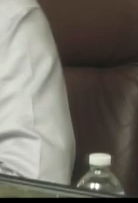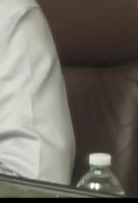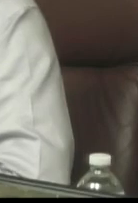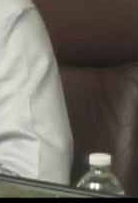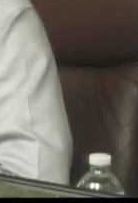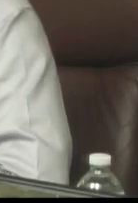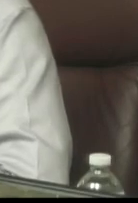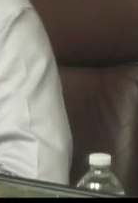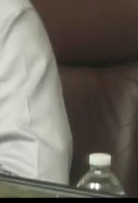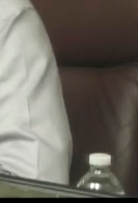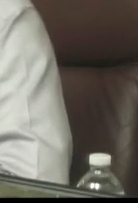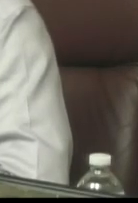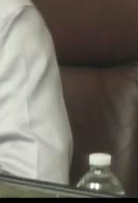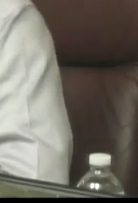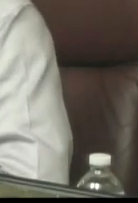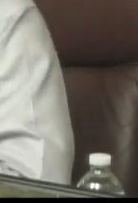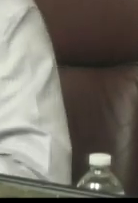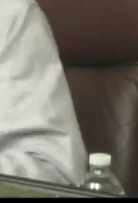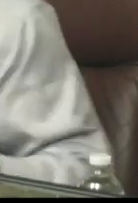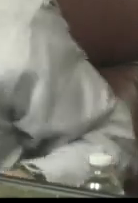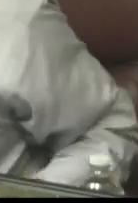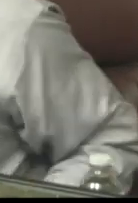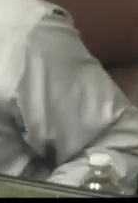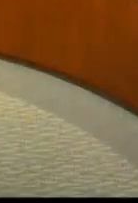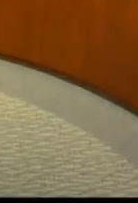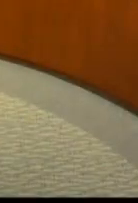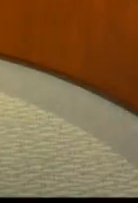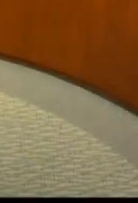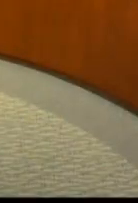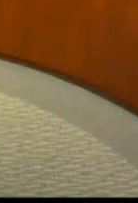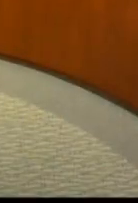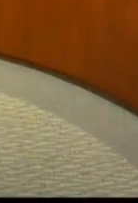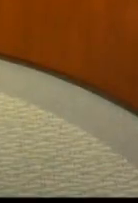and ask Councilman Forrest Fleming to lead us in the Pledge of Allegiance.